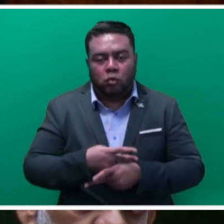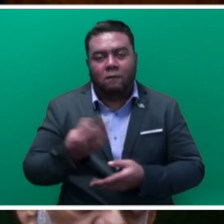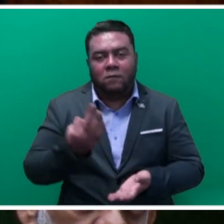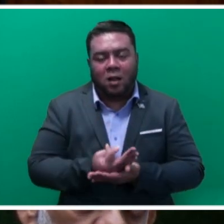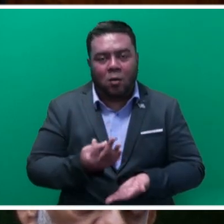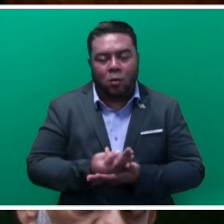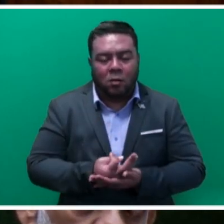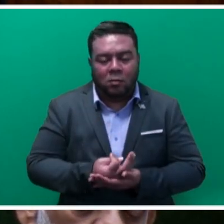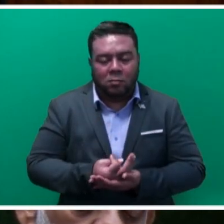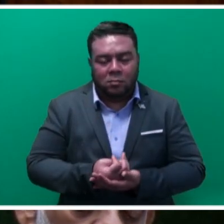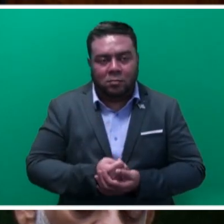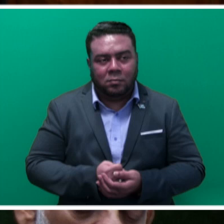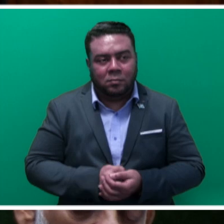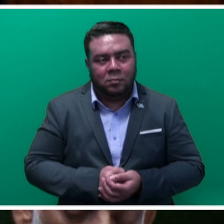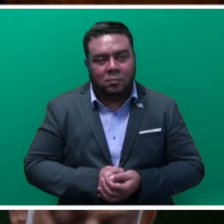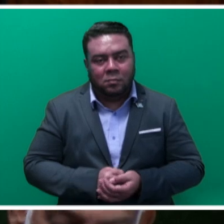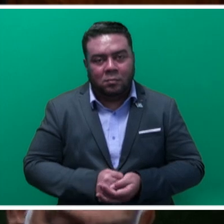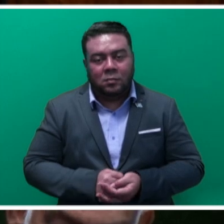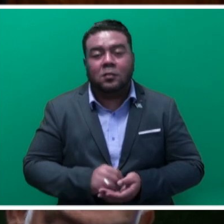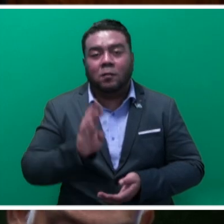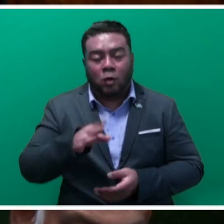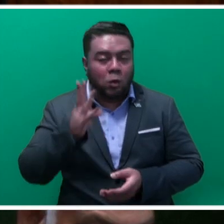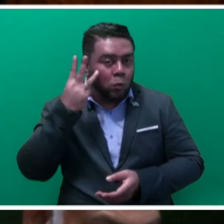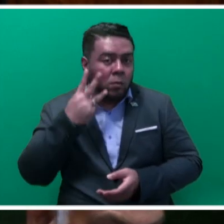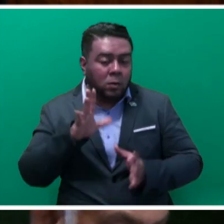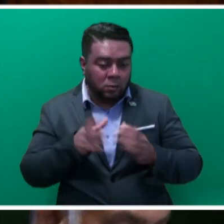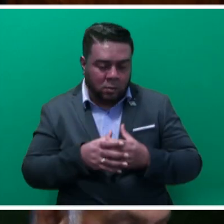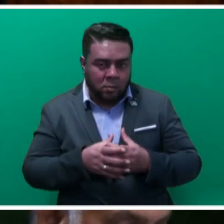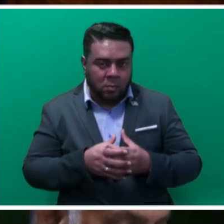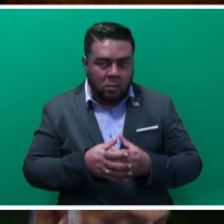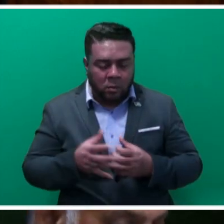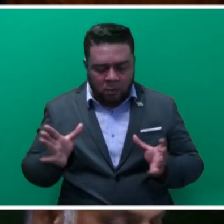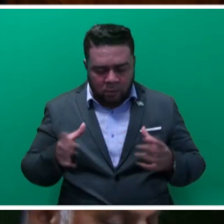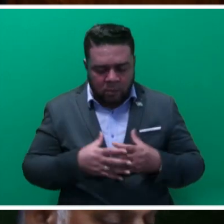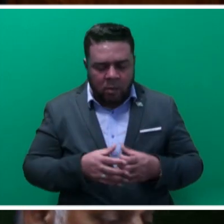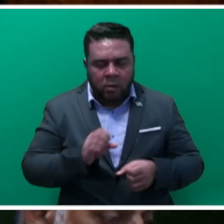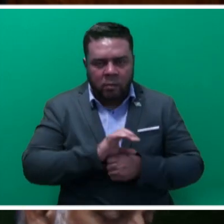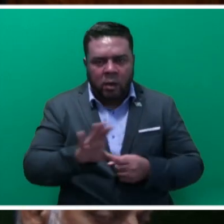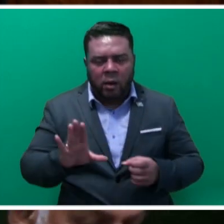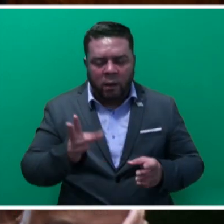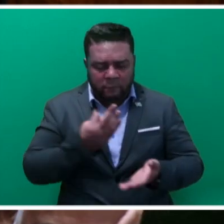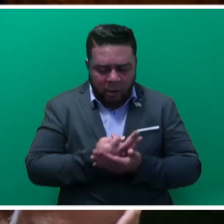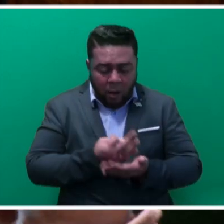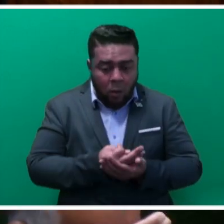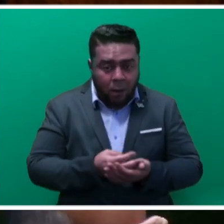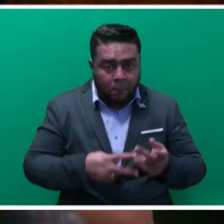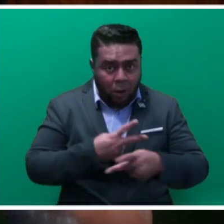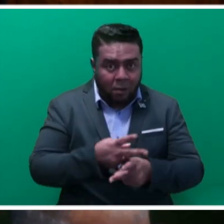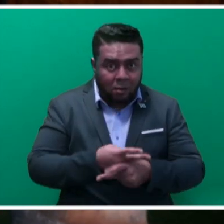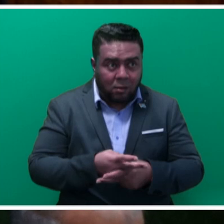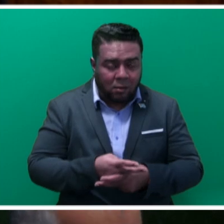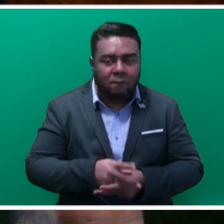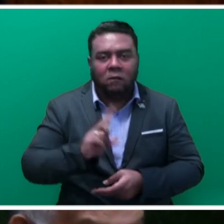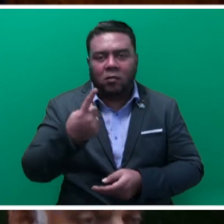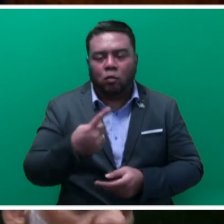broader objective is for the women groups to be formed into cooperatives and combine their flour production, firstly to